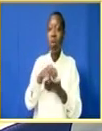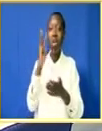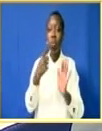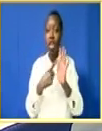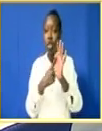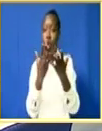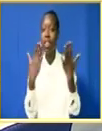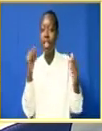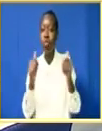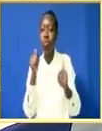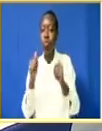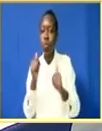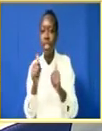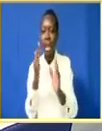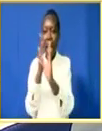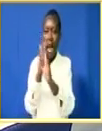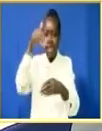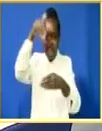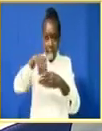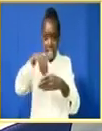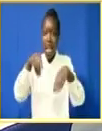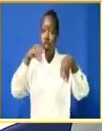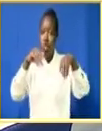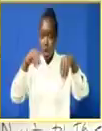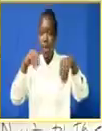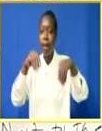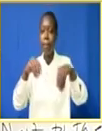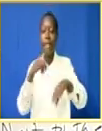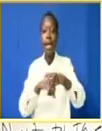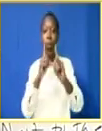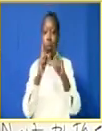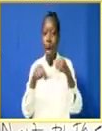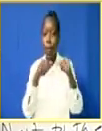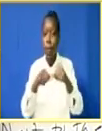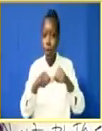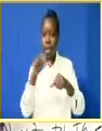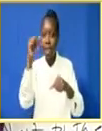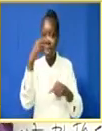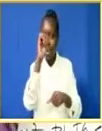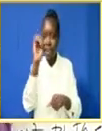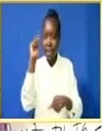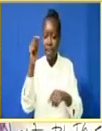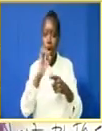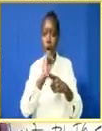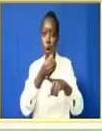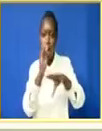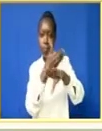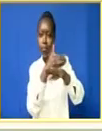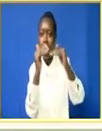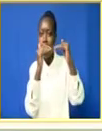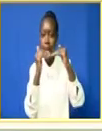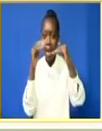buried. Yes. Over in time. Mm. Because when you talk about sheet erosion, sheet erosion occurs due